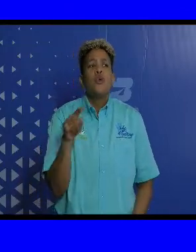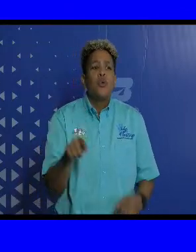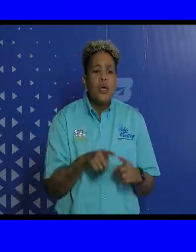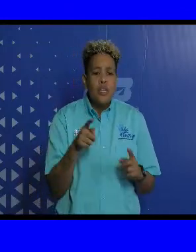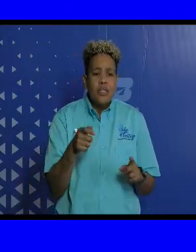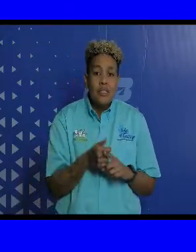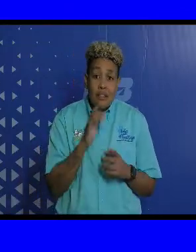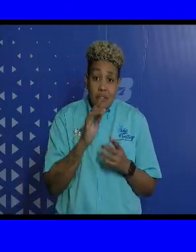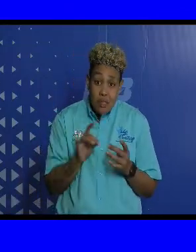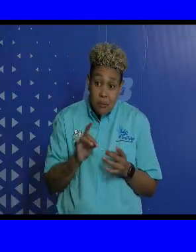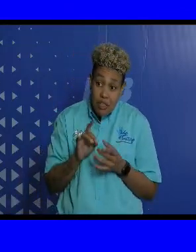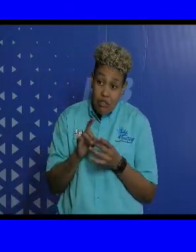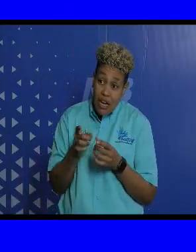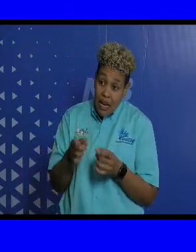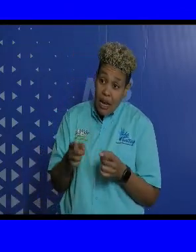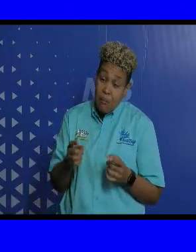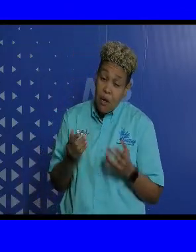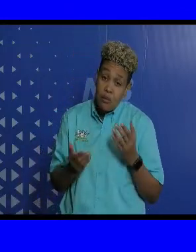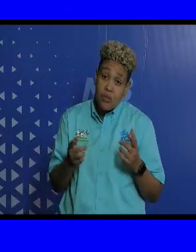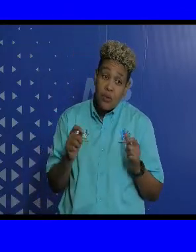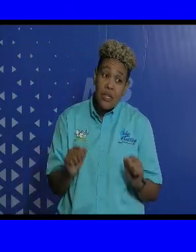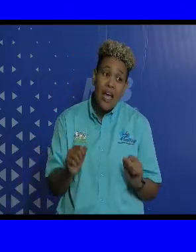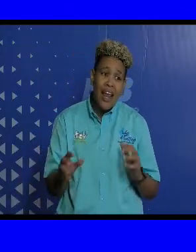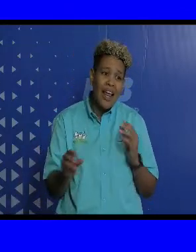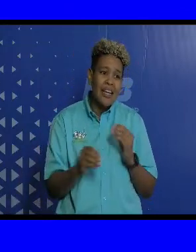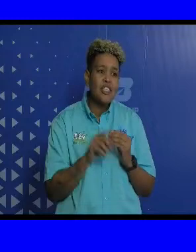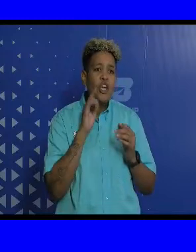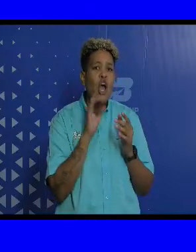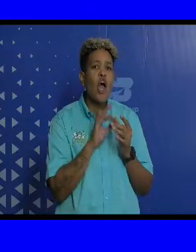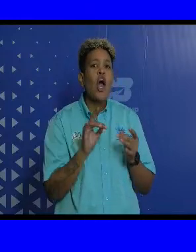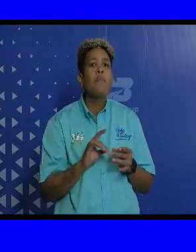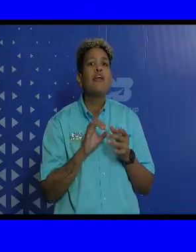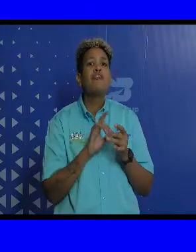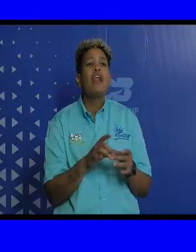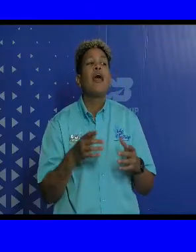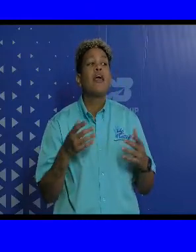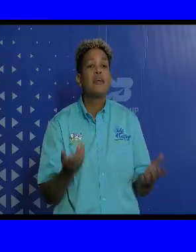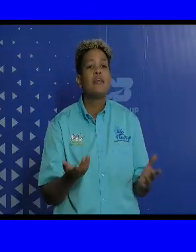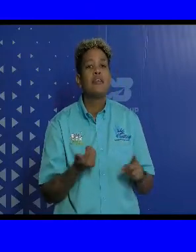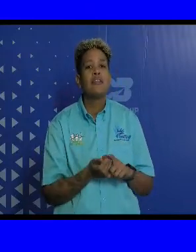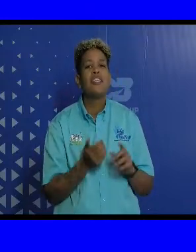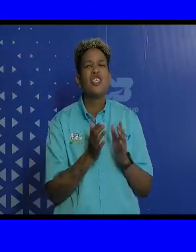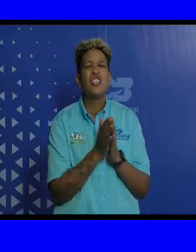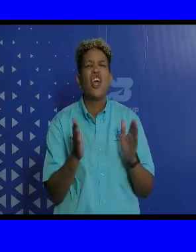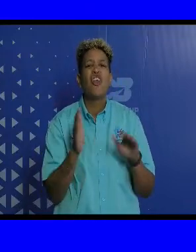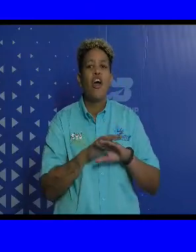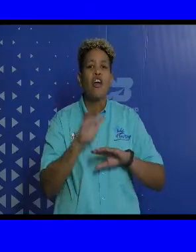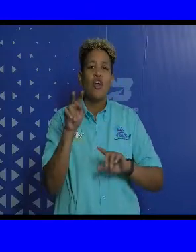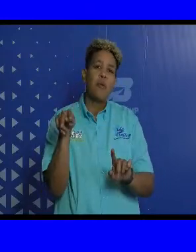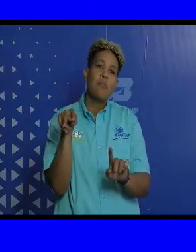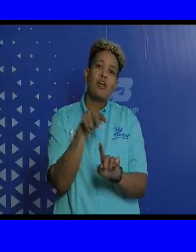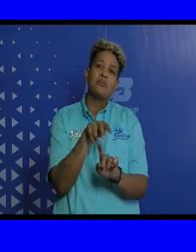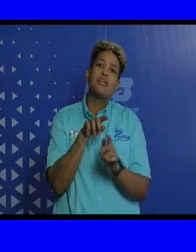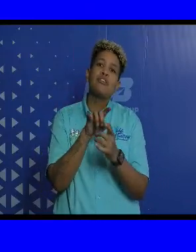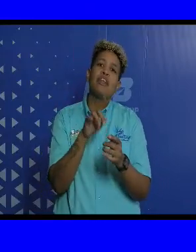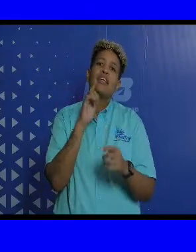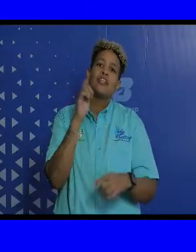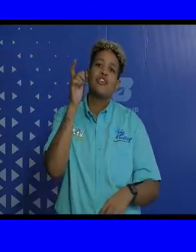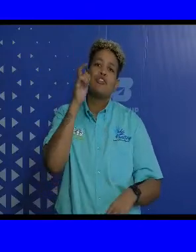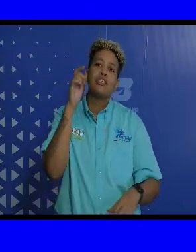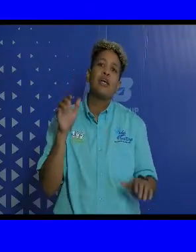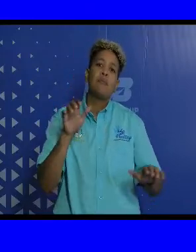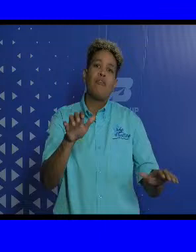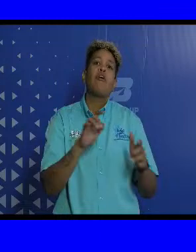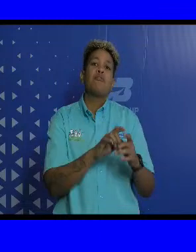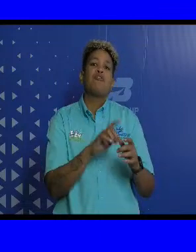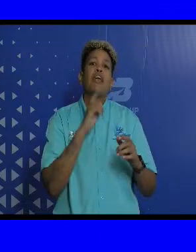you speak to that, perhaps you can also comment on, generally on your perspective on the recent